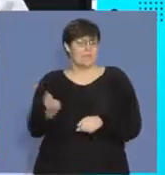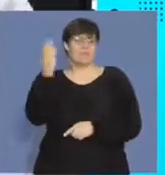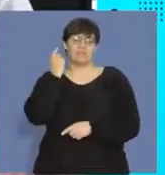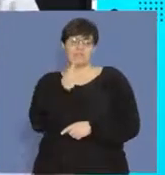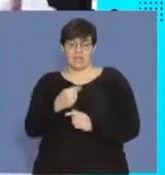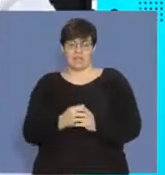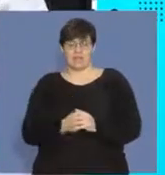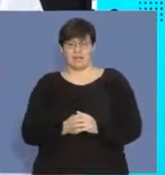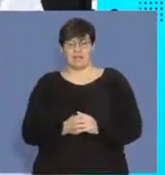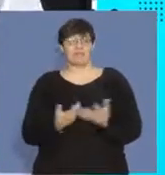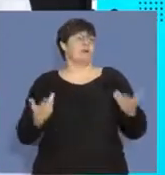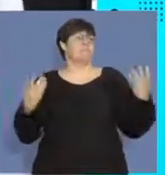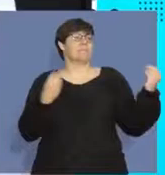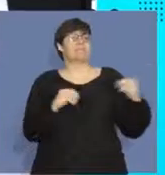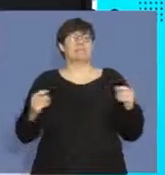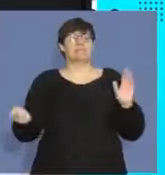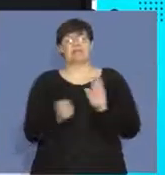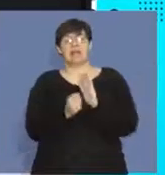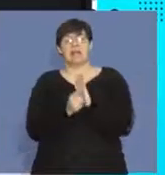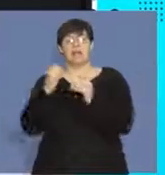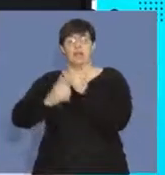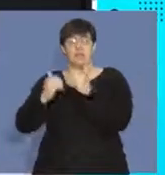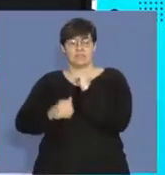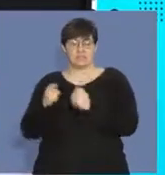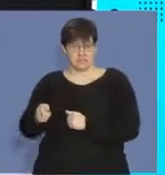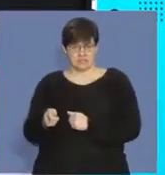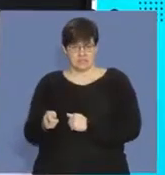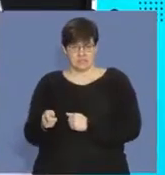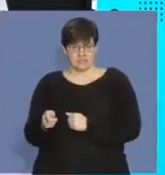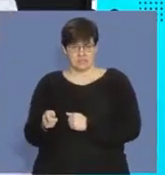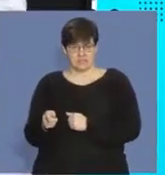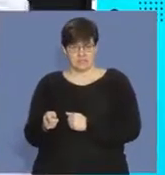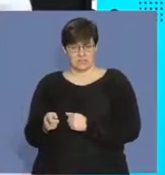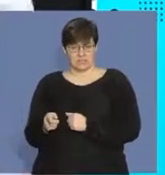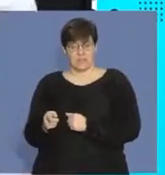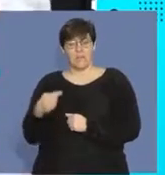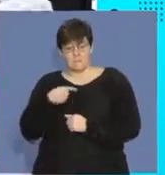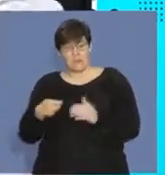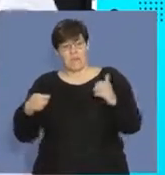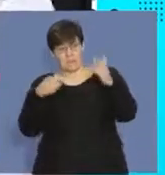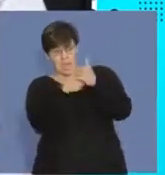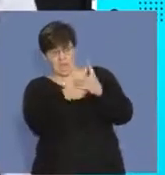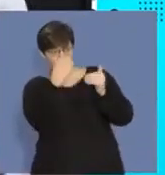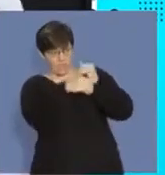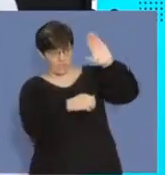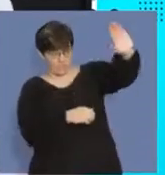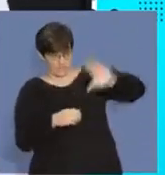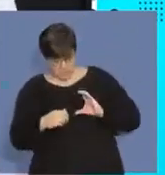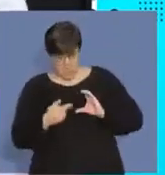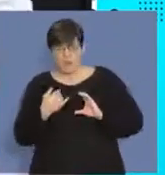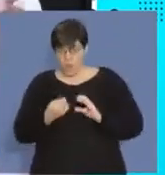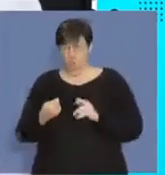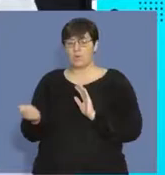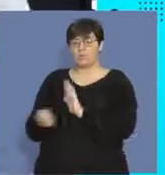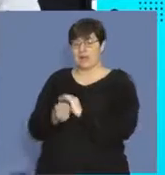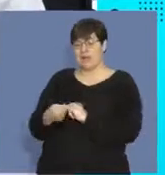earlier. Whenever you, say a business is selling bread. So if that business buys bread to resell, they're not